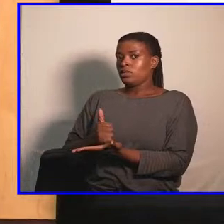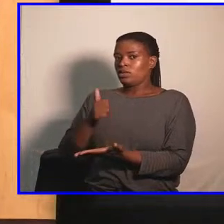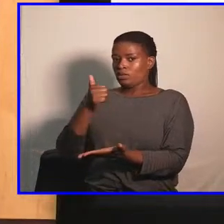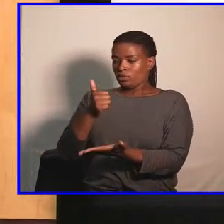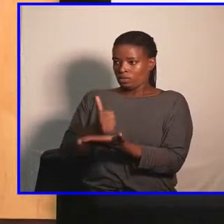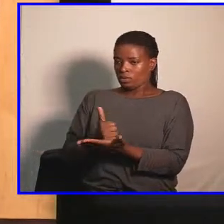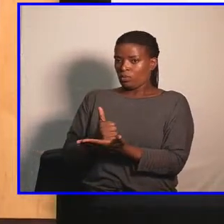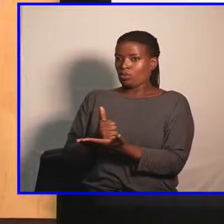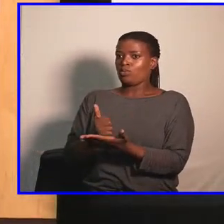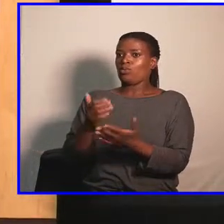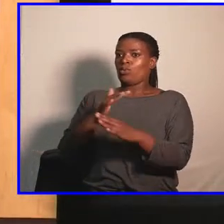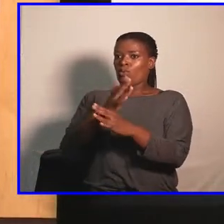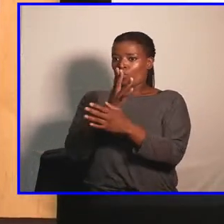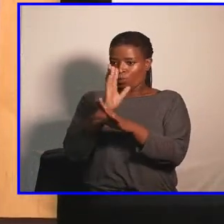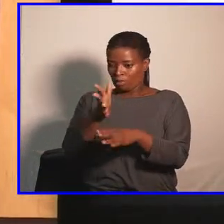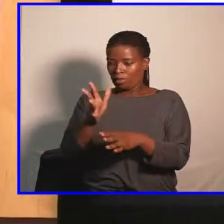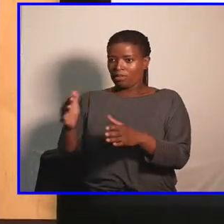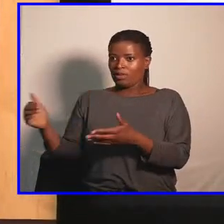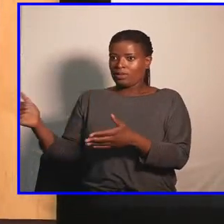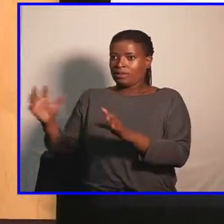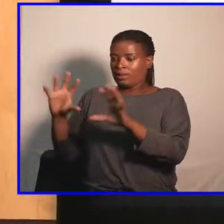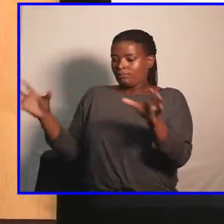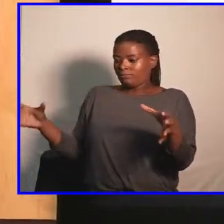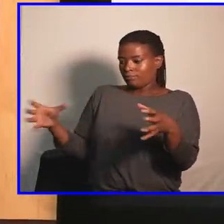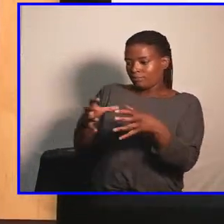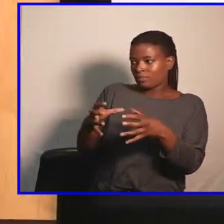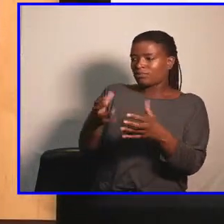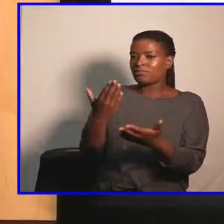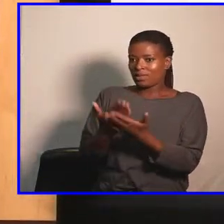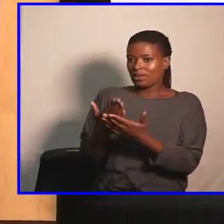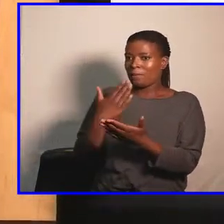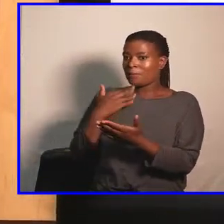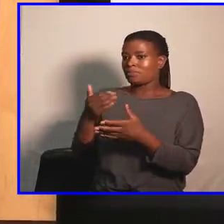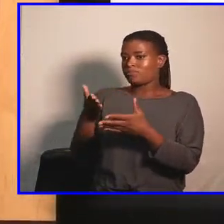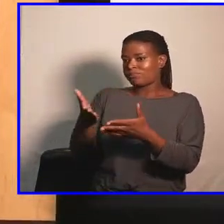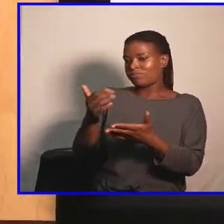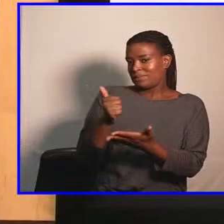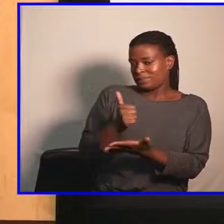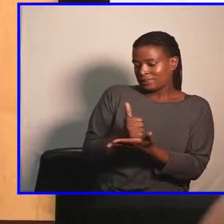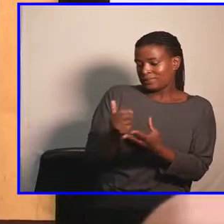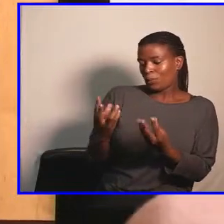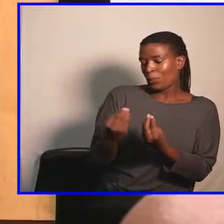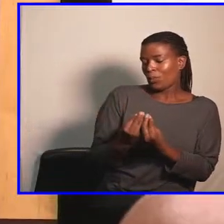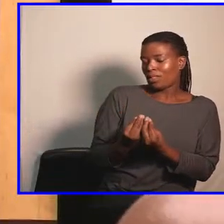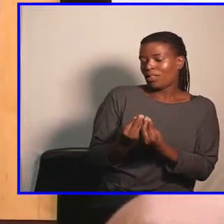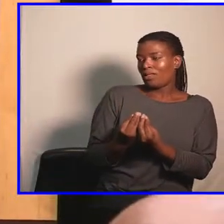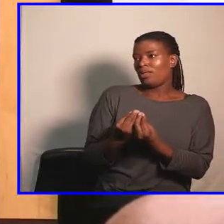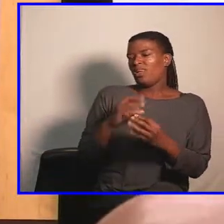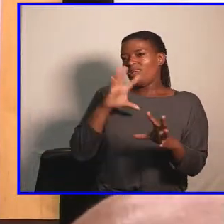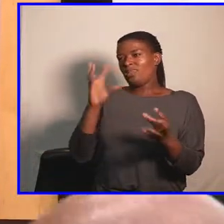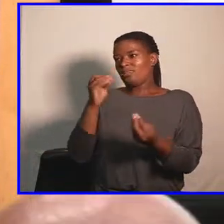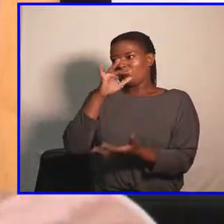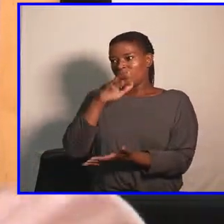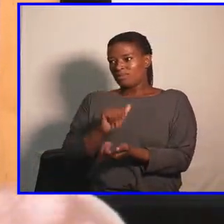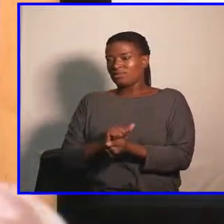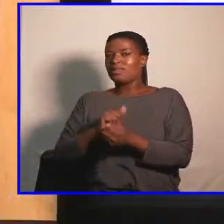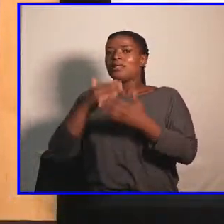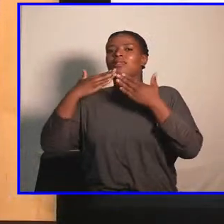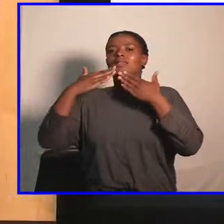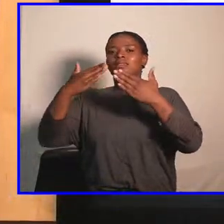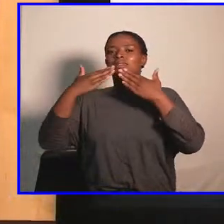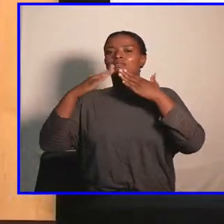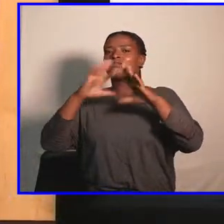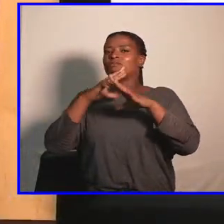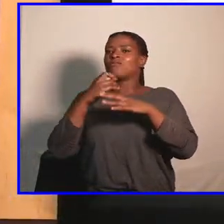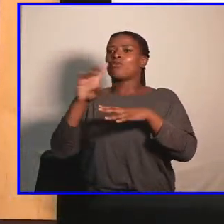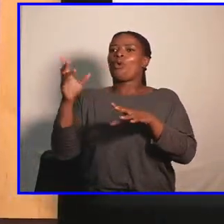Yes, you are the only ones who are gonna move. We are in the classroom. We have come to the end of our session. Thank you,